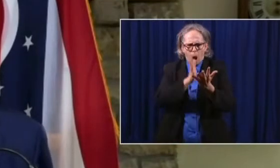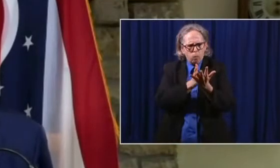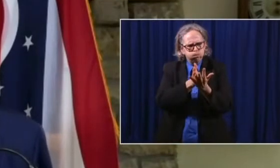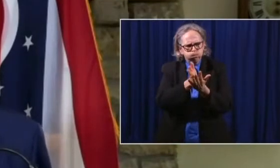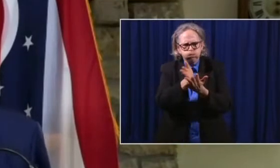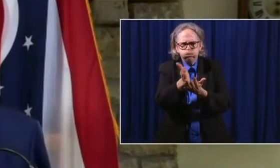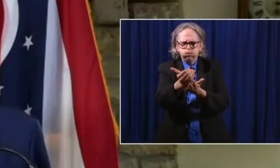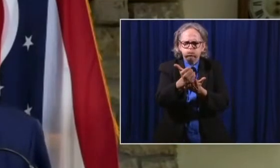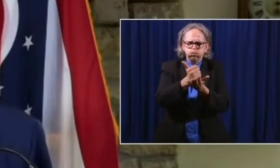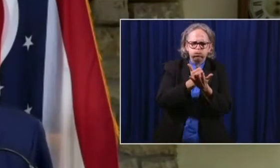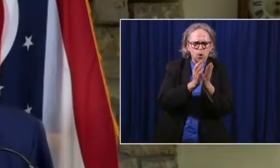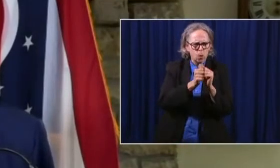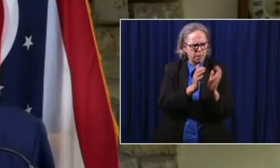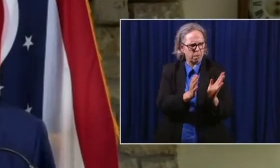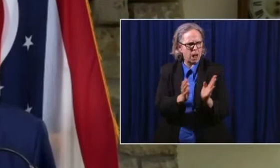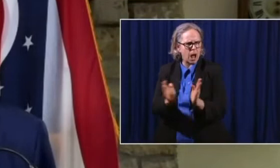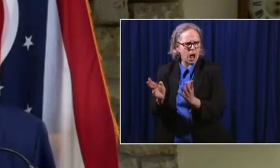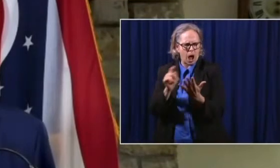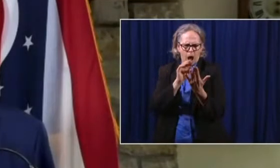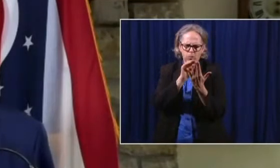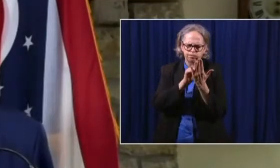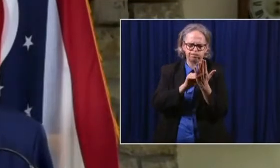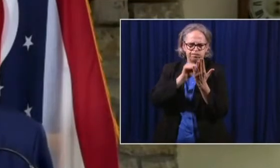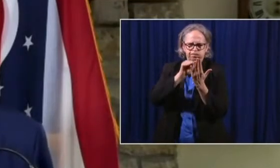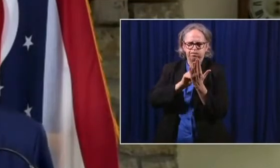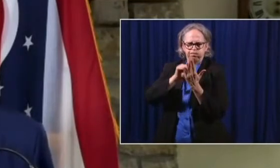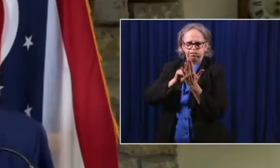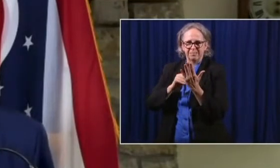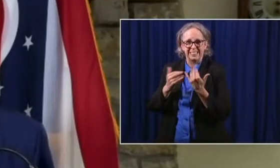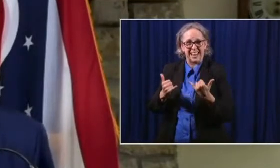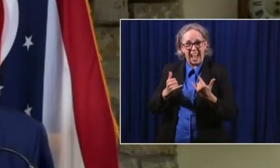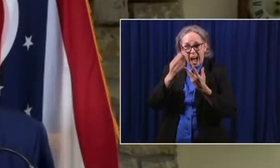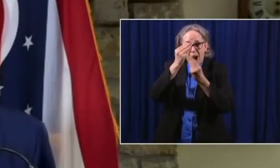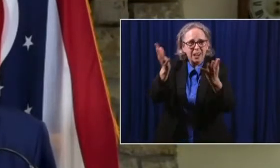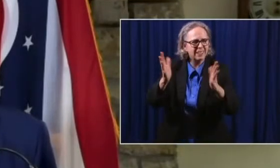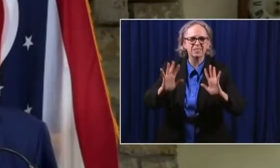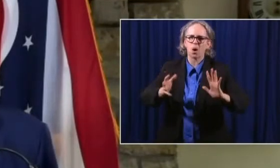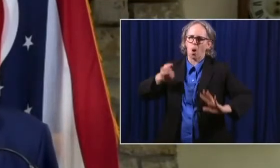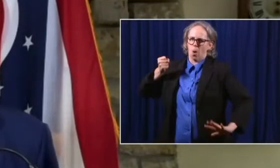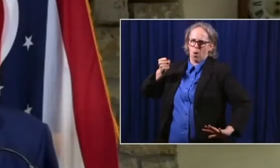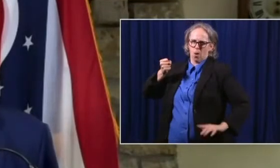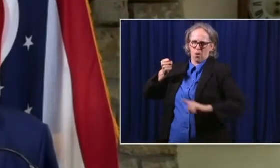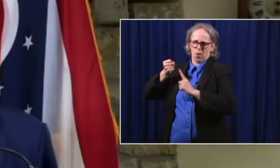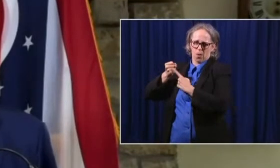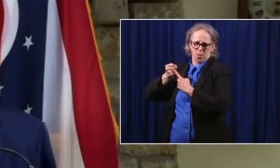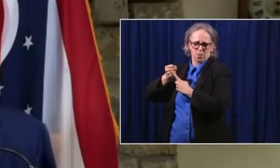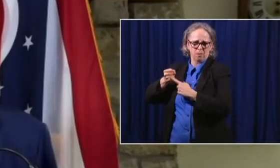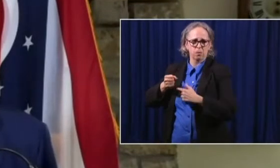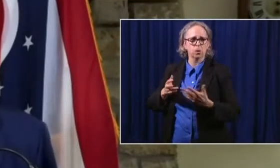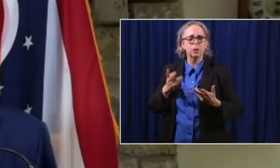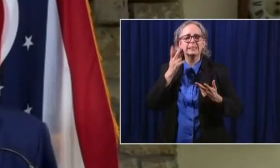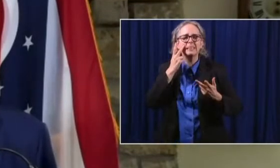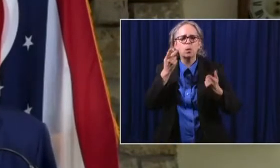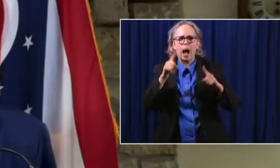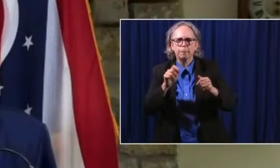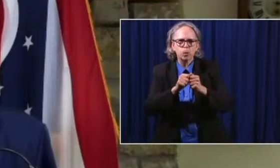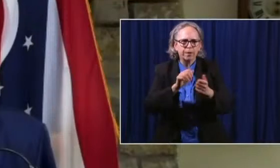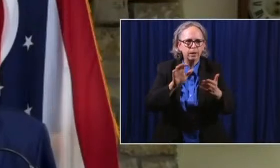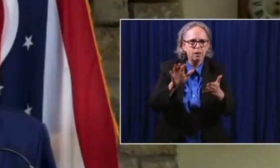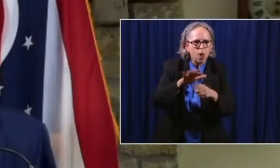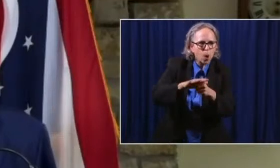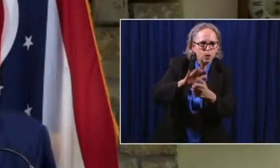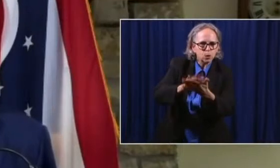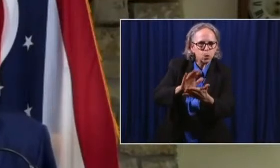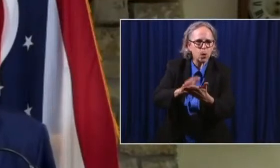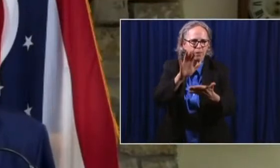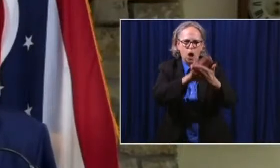yet, but we're going to continue to look and see maybe at what point we could do this. So